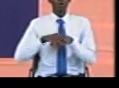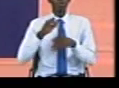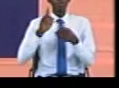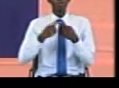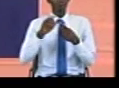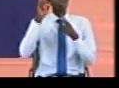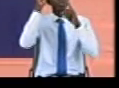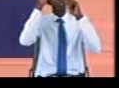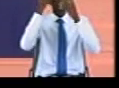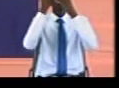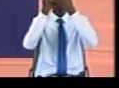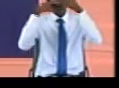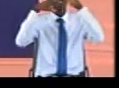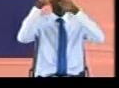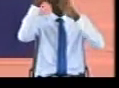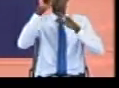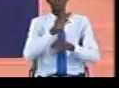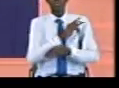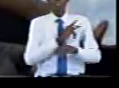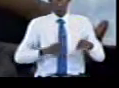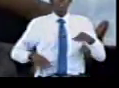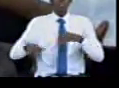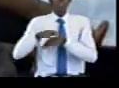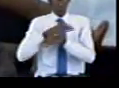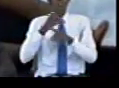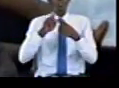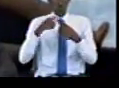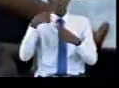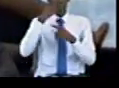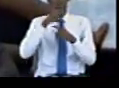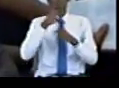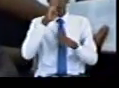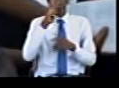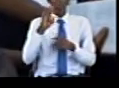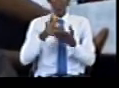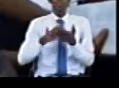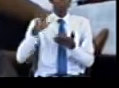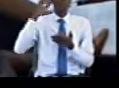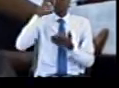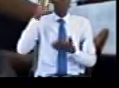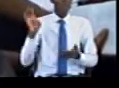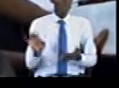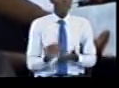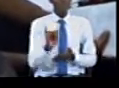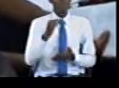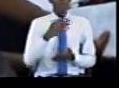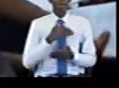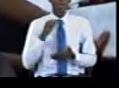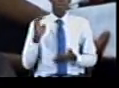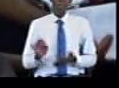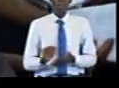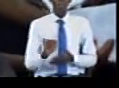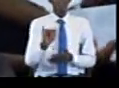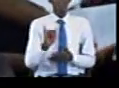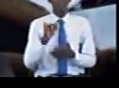kingdom, to whom be glory forever and ever. Amen. Amen. We're looking at